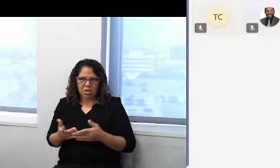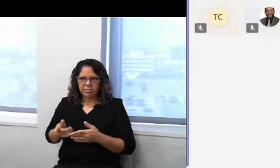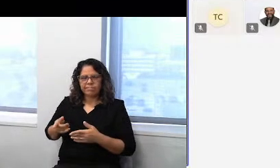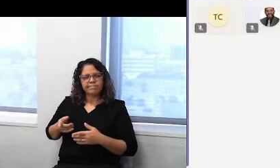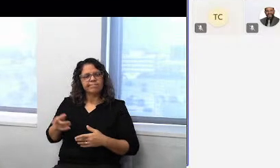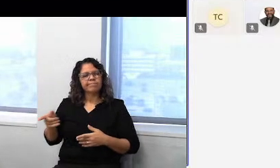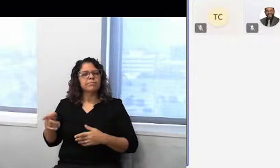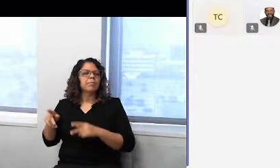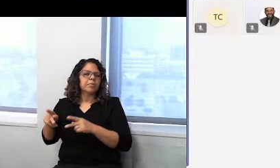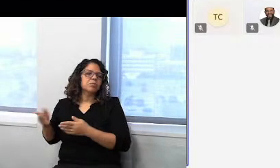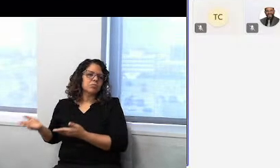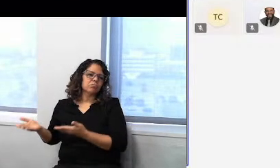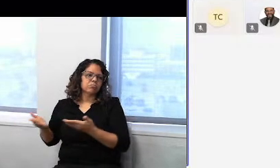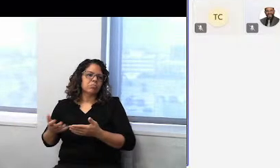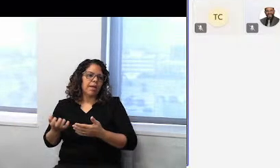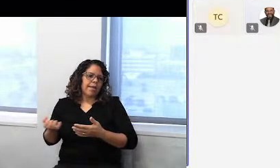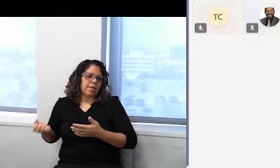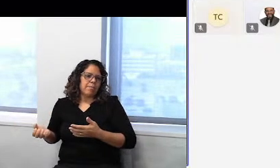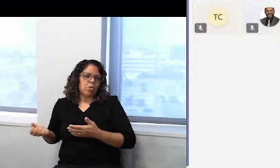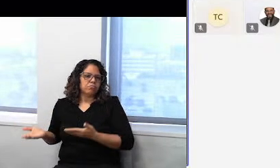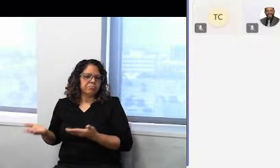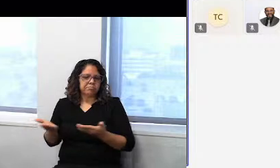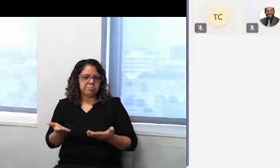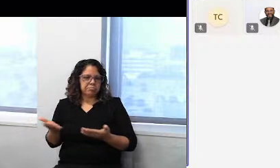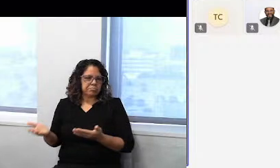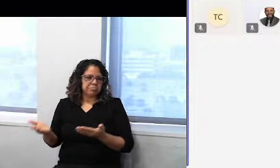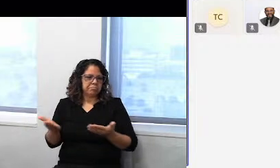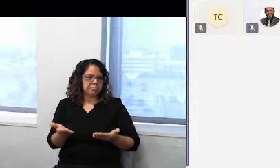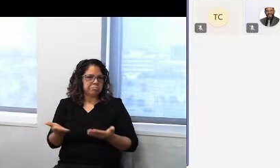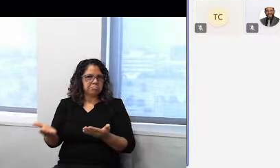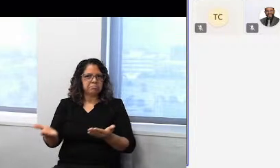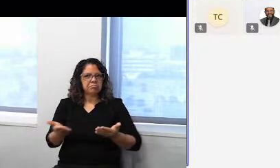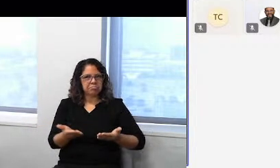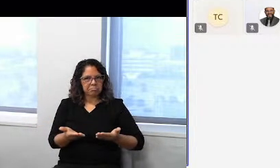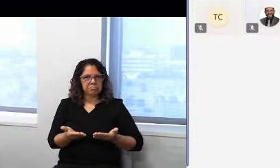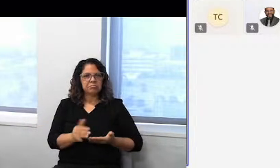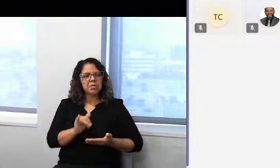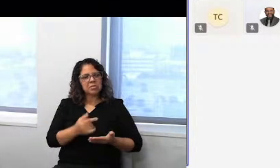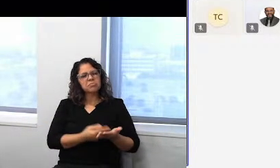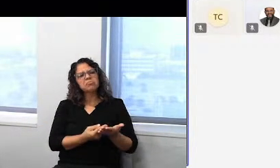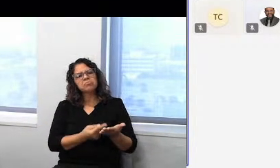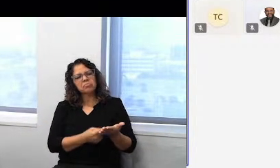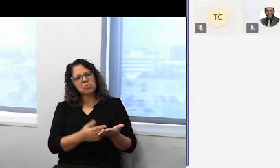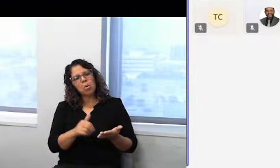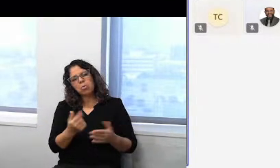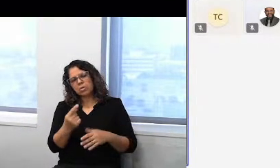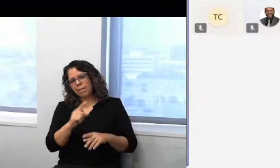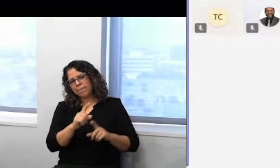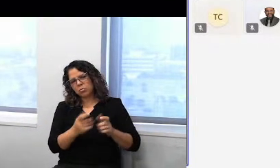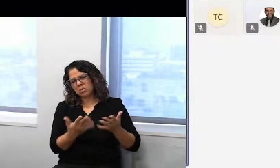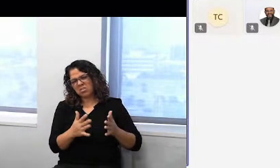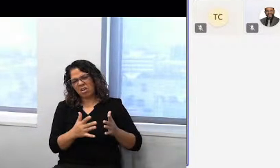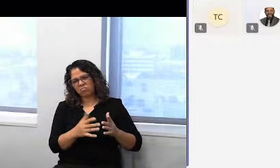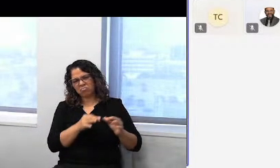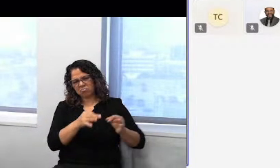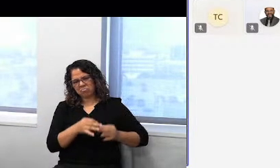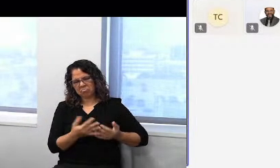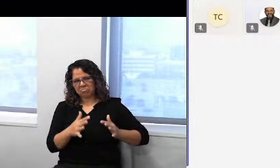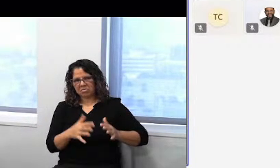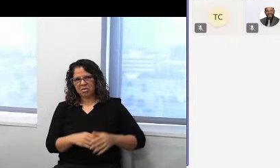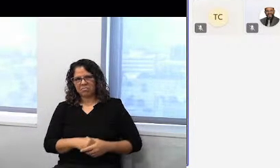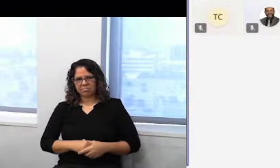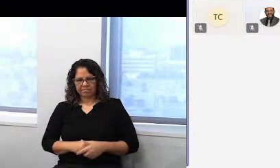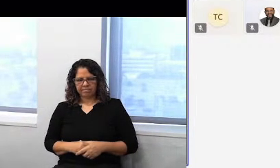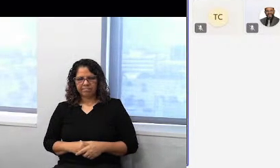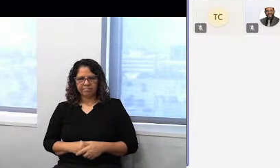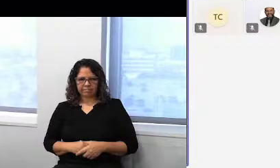about executability and synergies in projects and all that. In some cases, if you're looking for that, is valuable to be able to